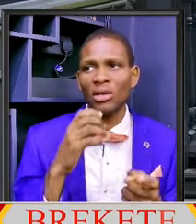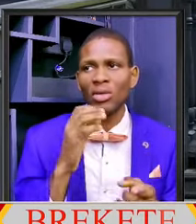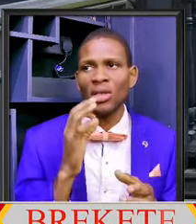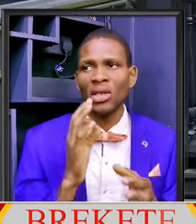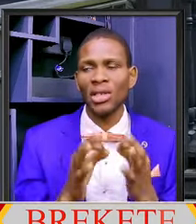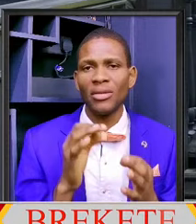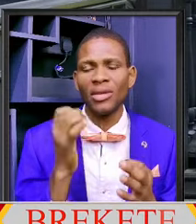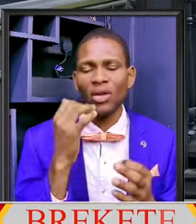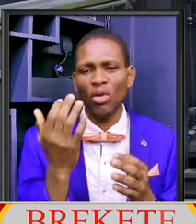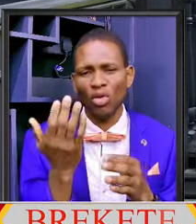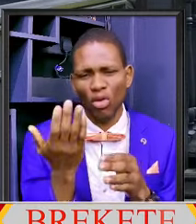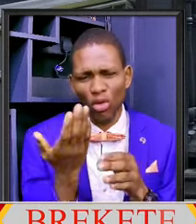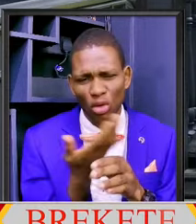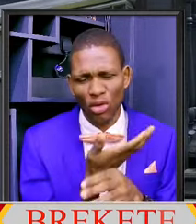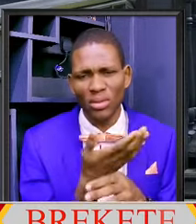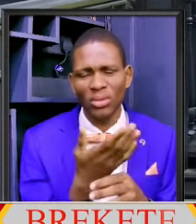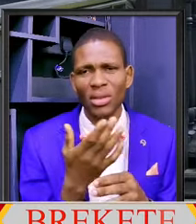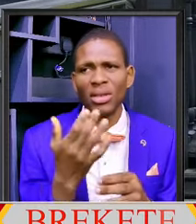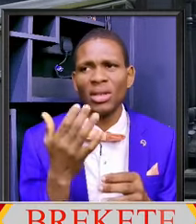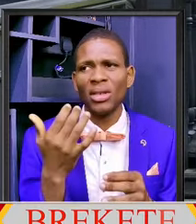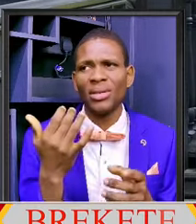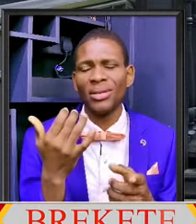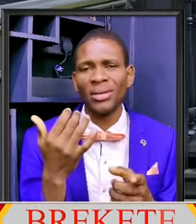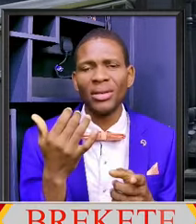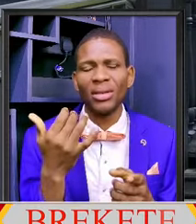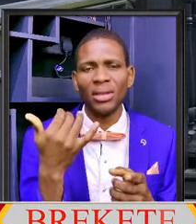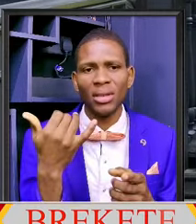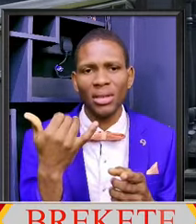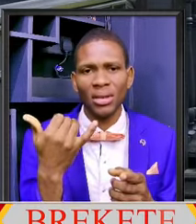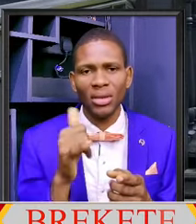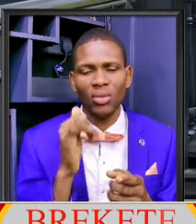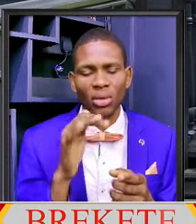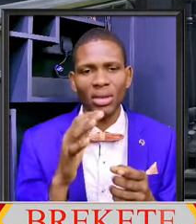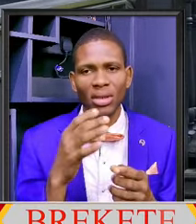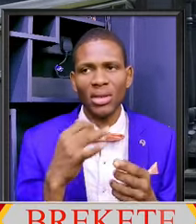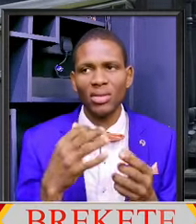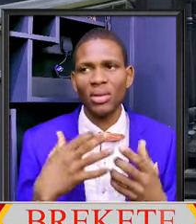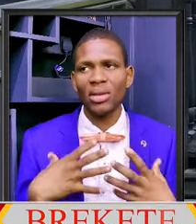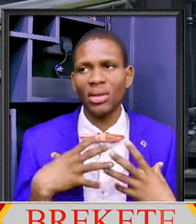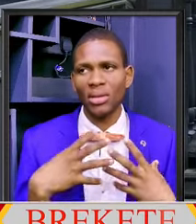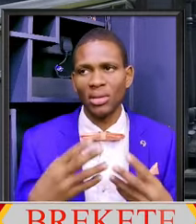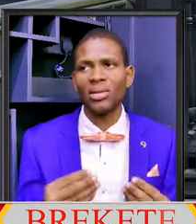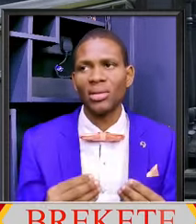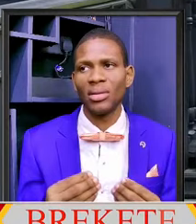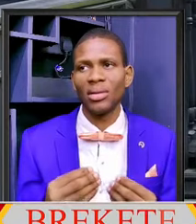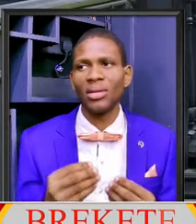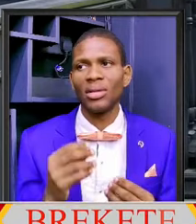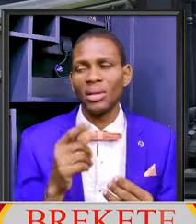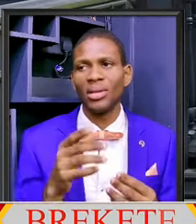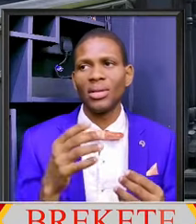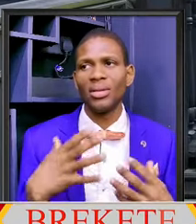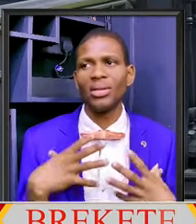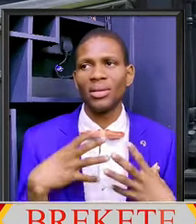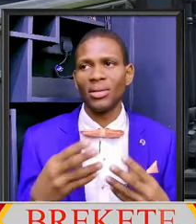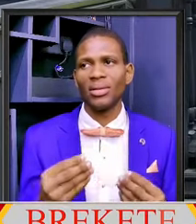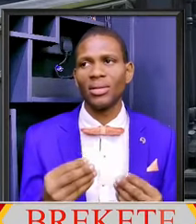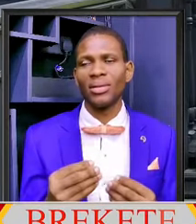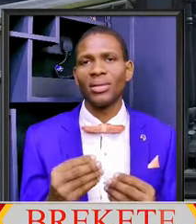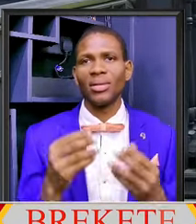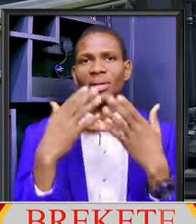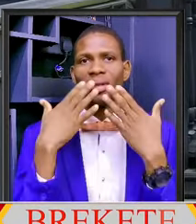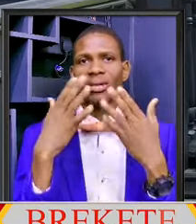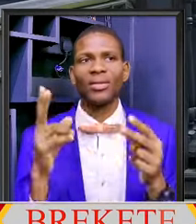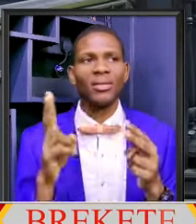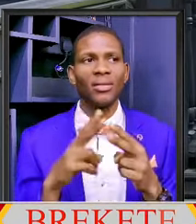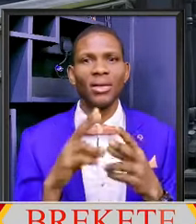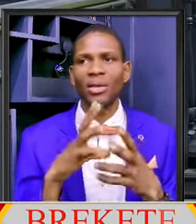place, they go check whether small wound day. He must heal first before they go. You don't heal. Yeah, your own don't heal. Yes. Thank you very